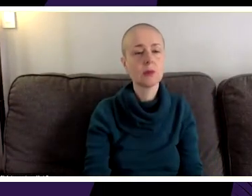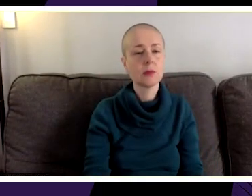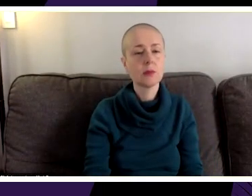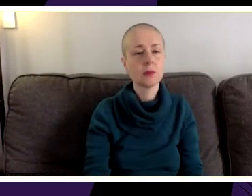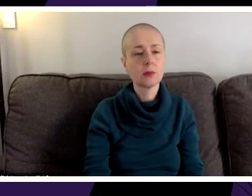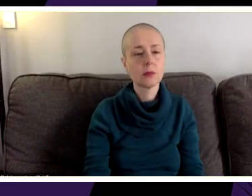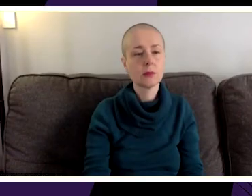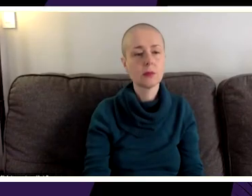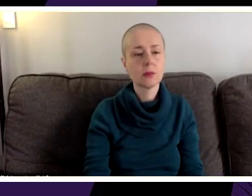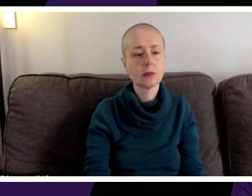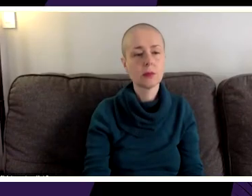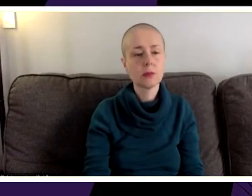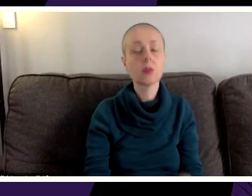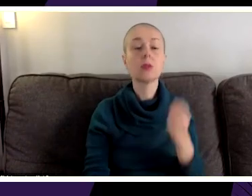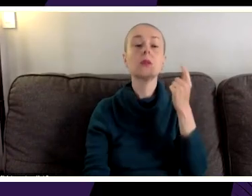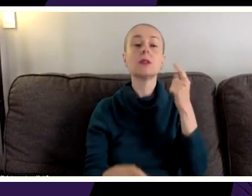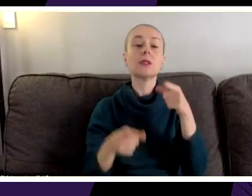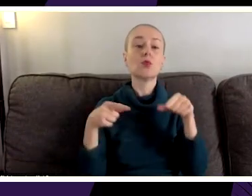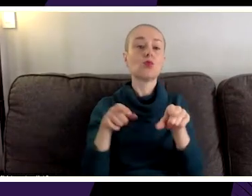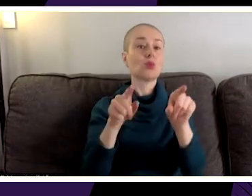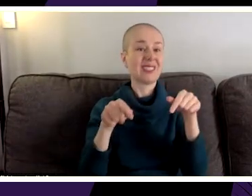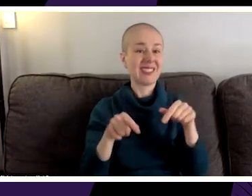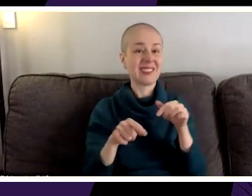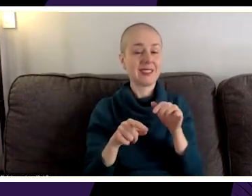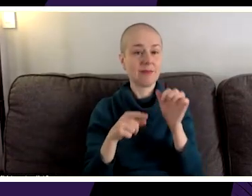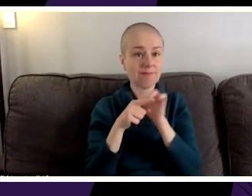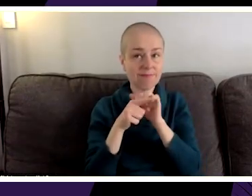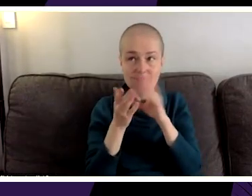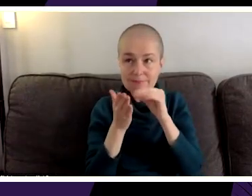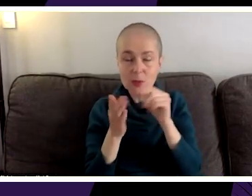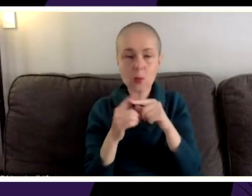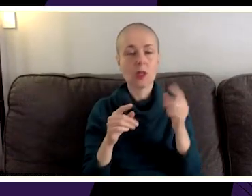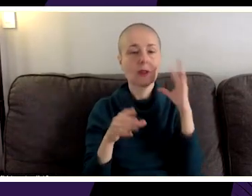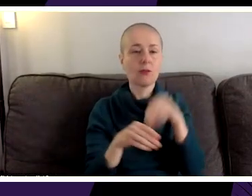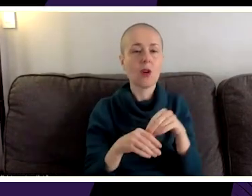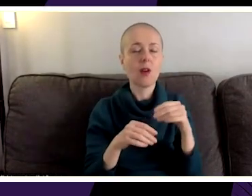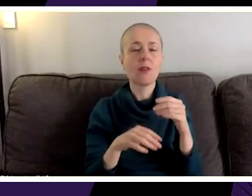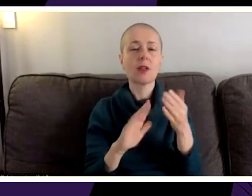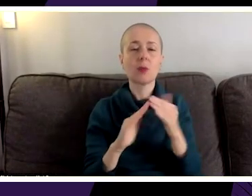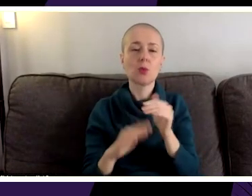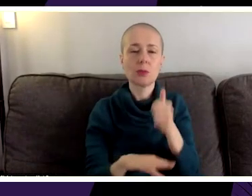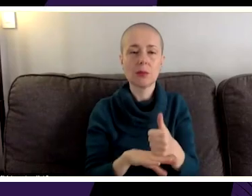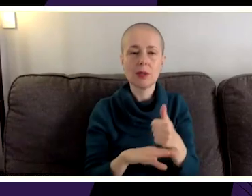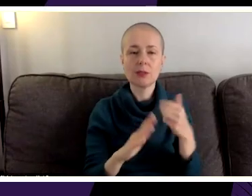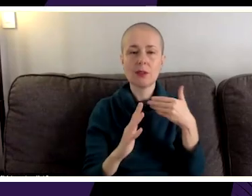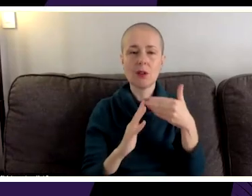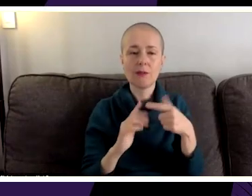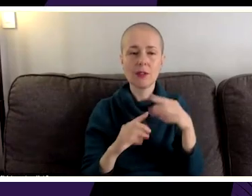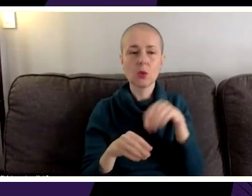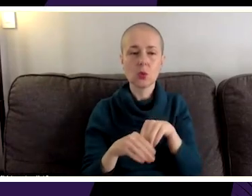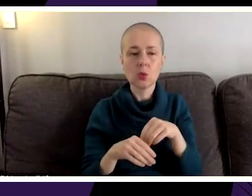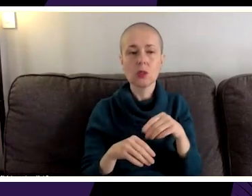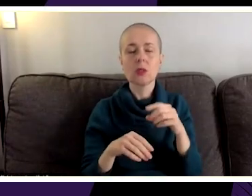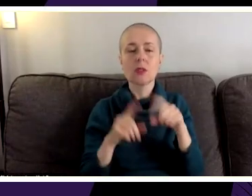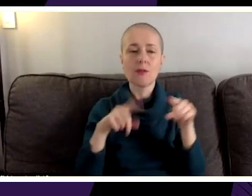During this fellowship, we have been actively expanding our community-based archive with diverse background and